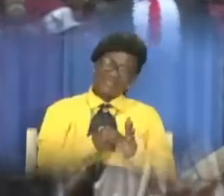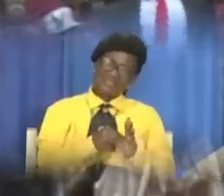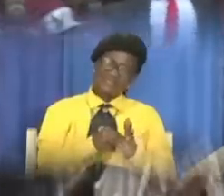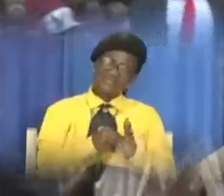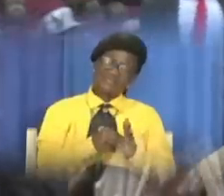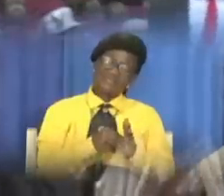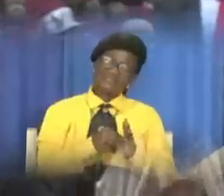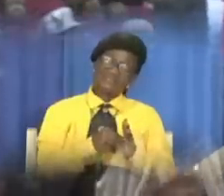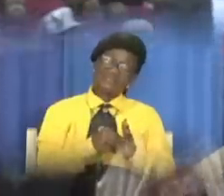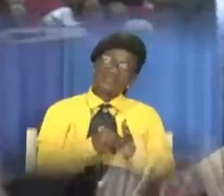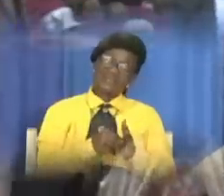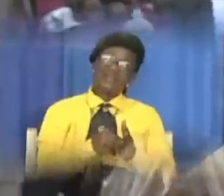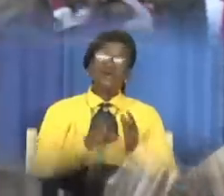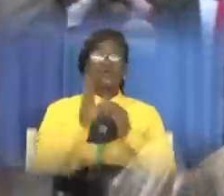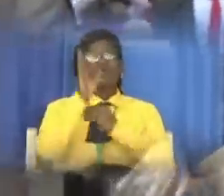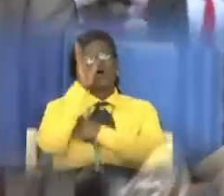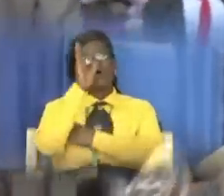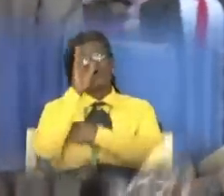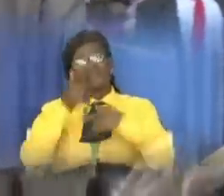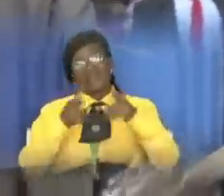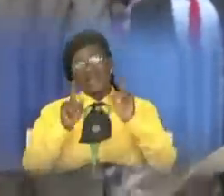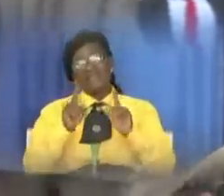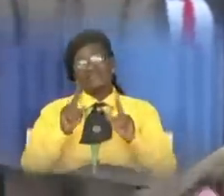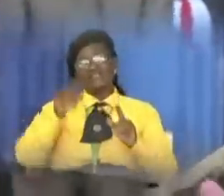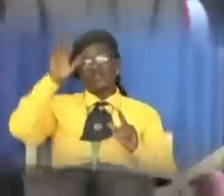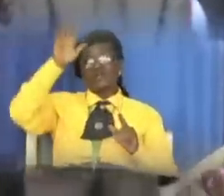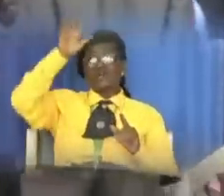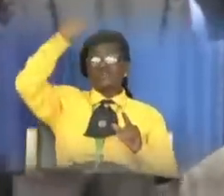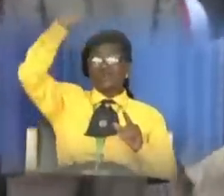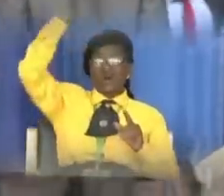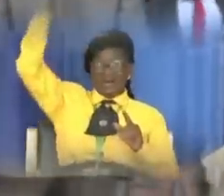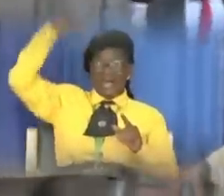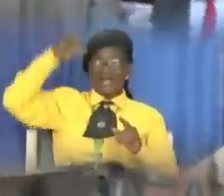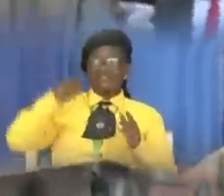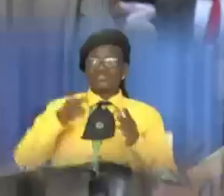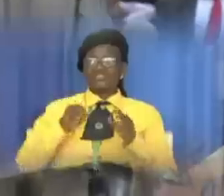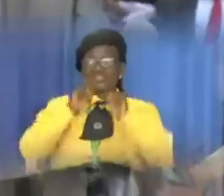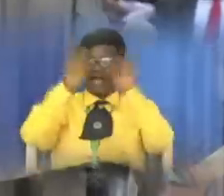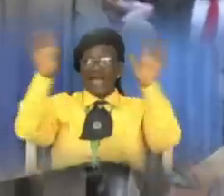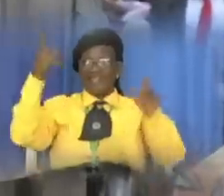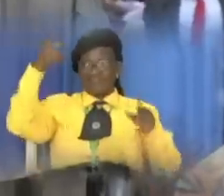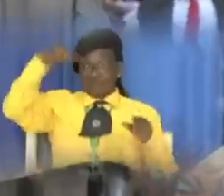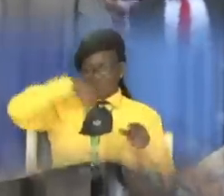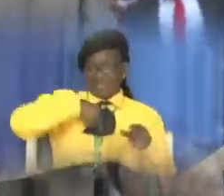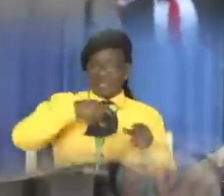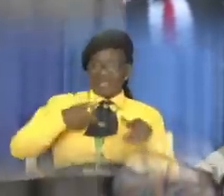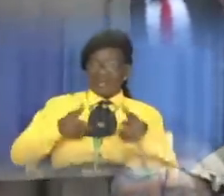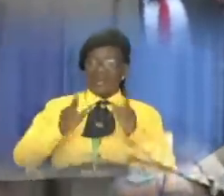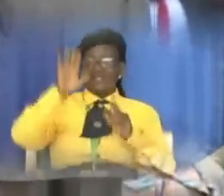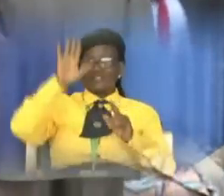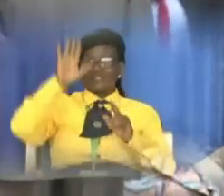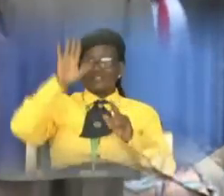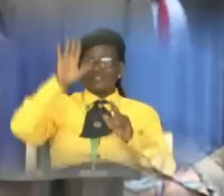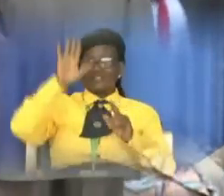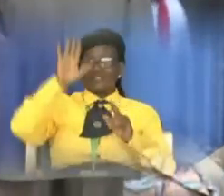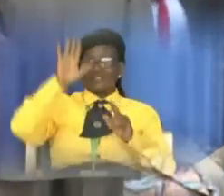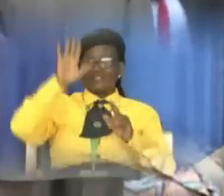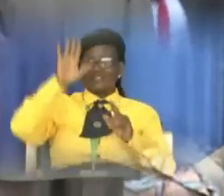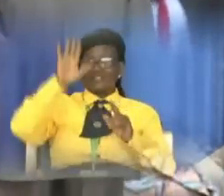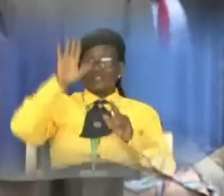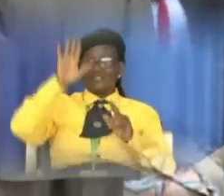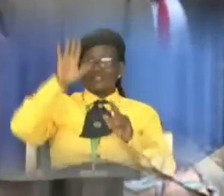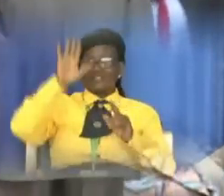light. Let your light shine for me. Let your light shine in me. Let your light shine through